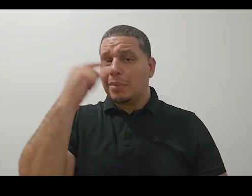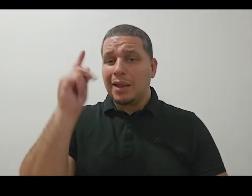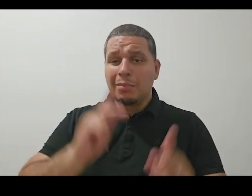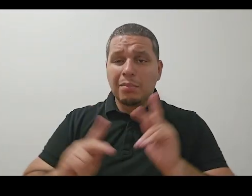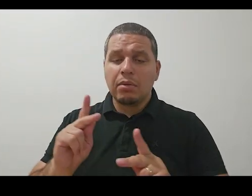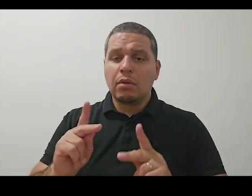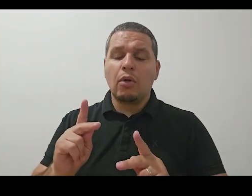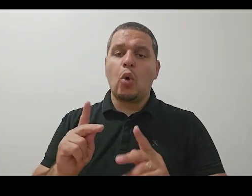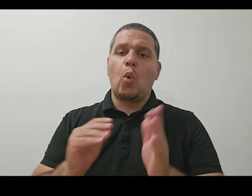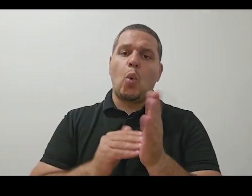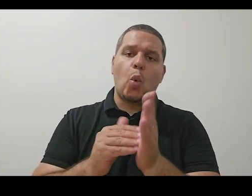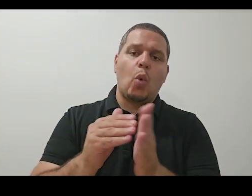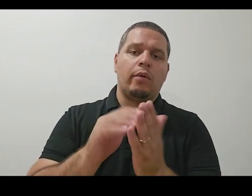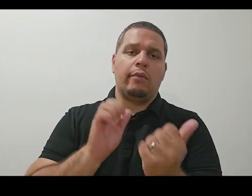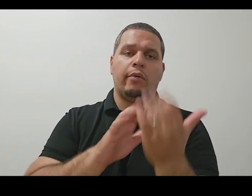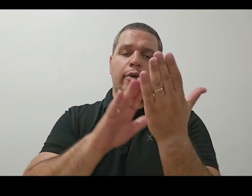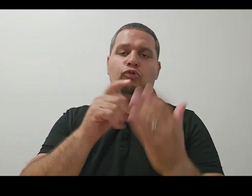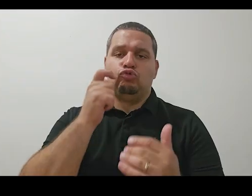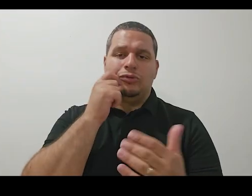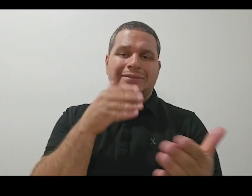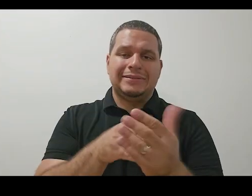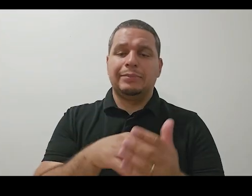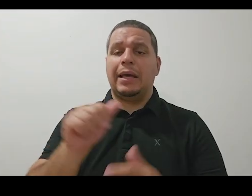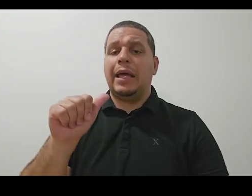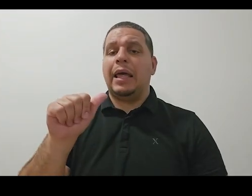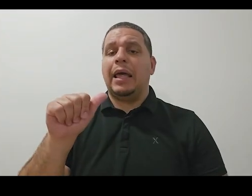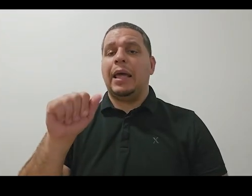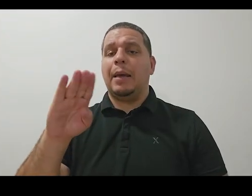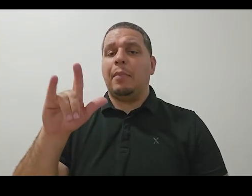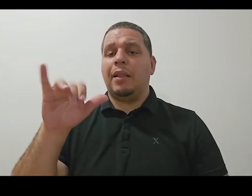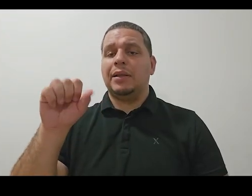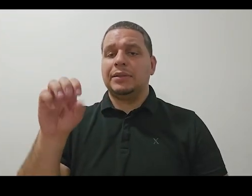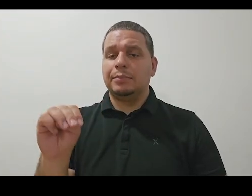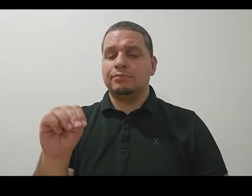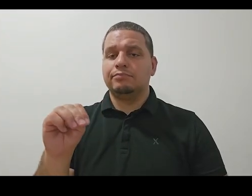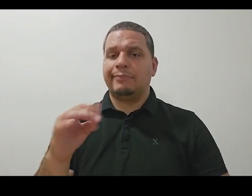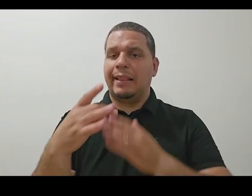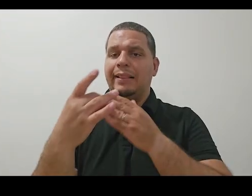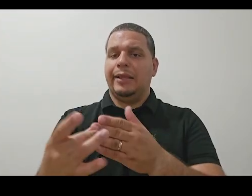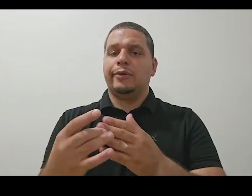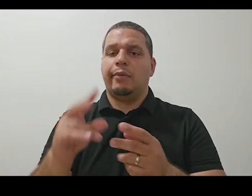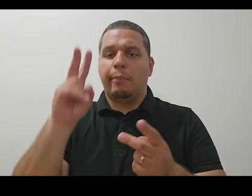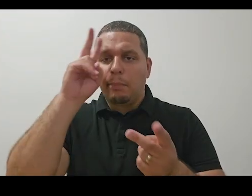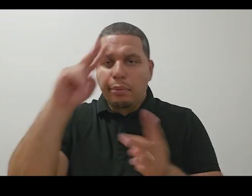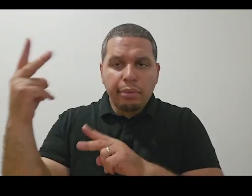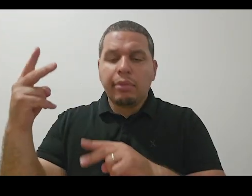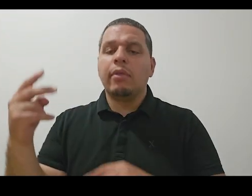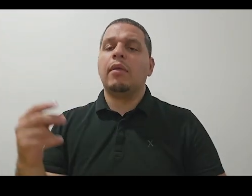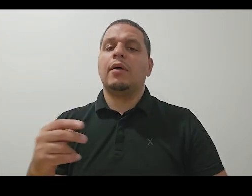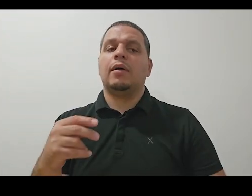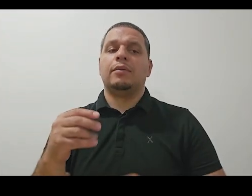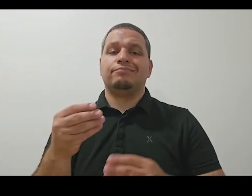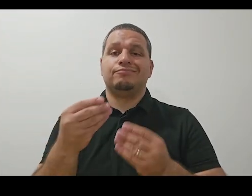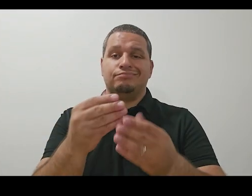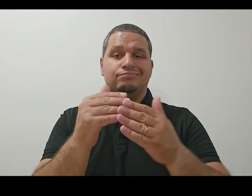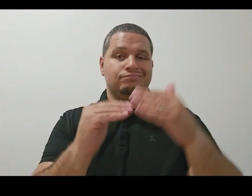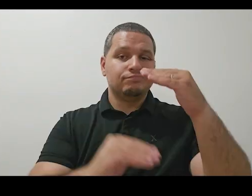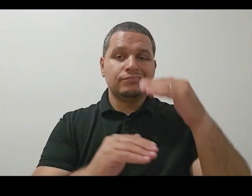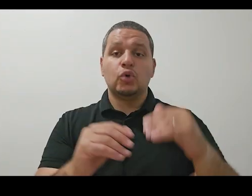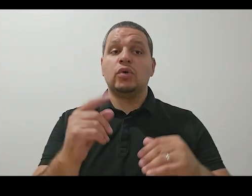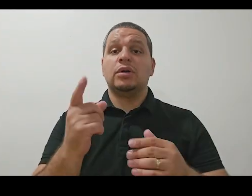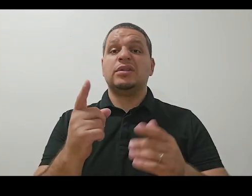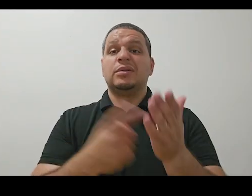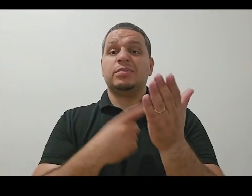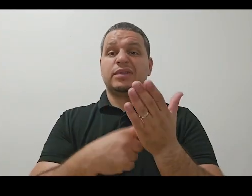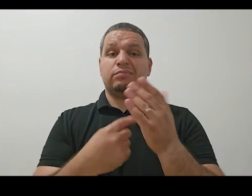often encounter both racism and ableism, which can lead to being misunderstood, underserved, or even criminalized in public